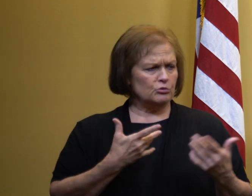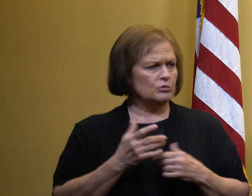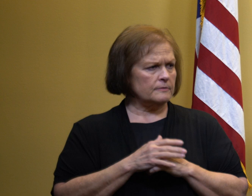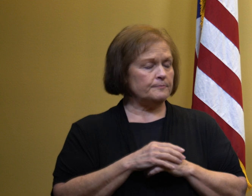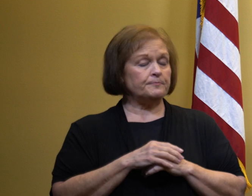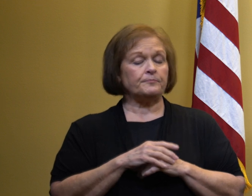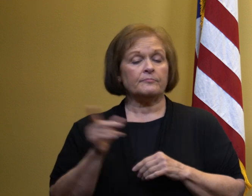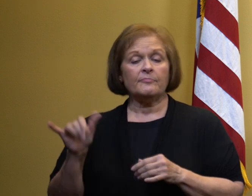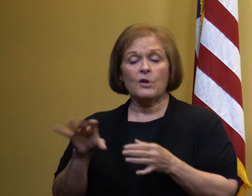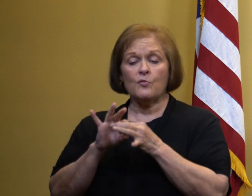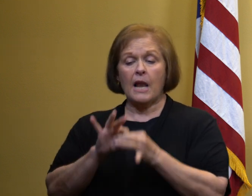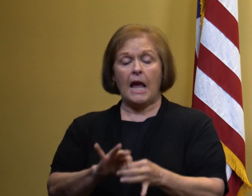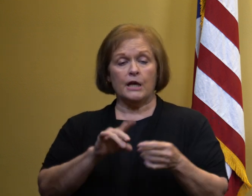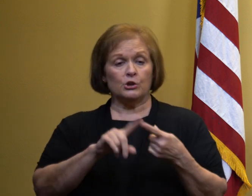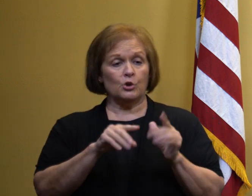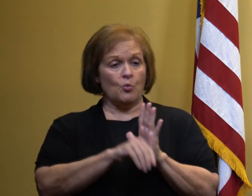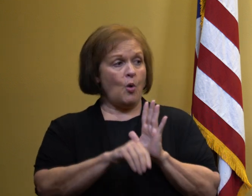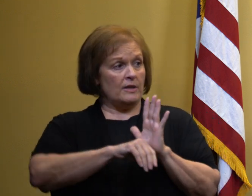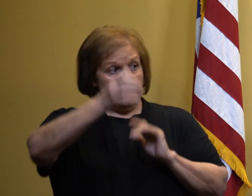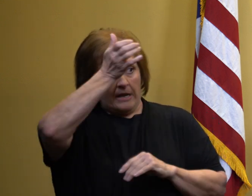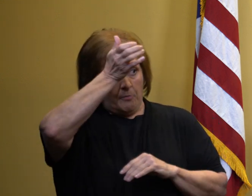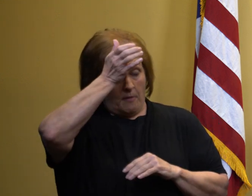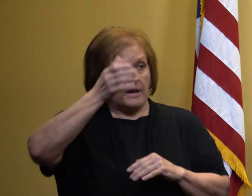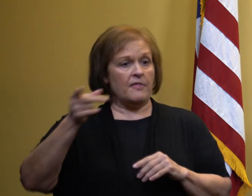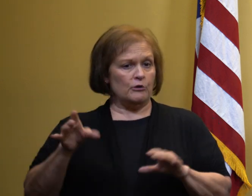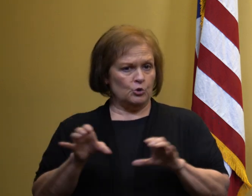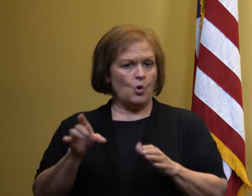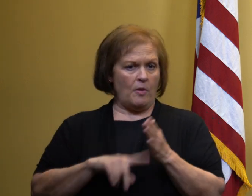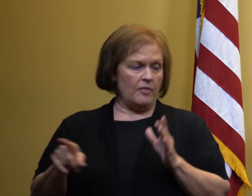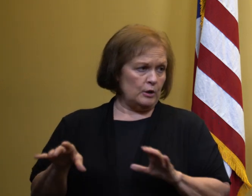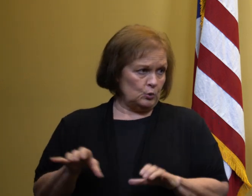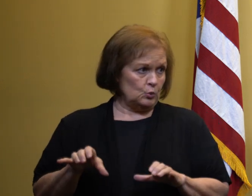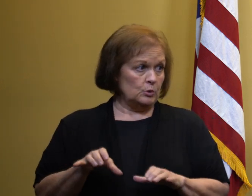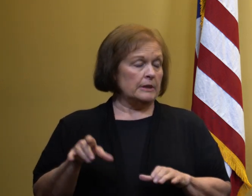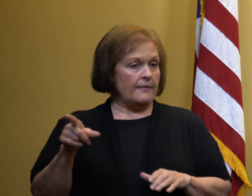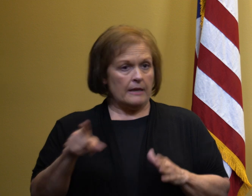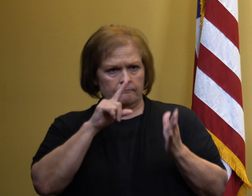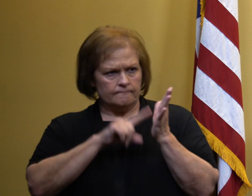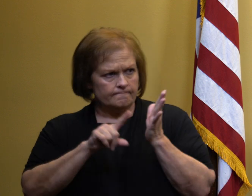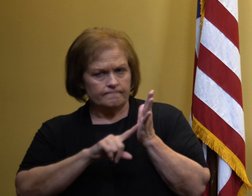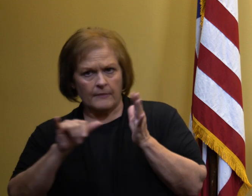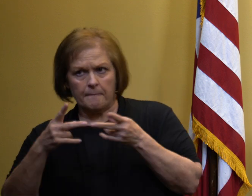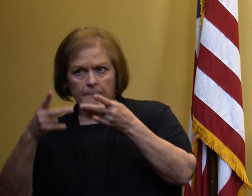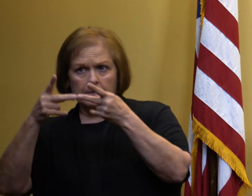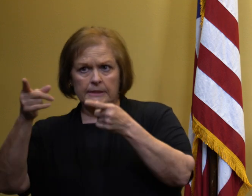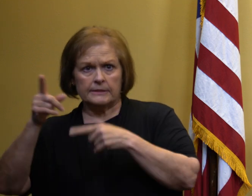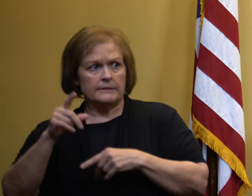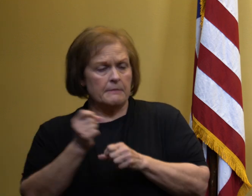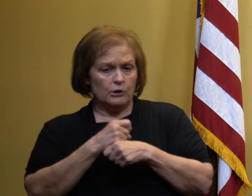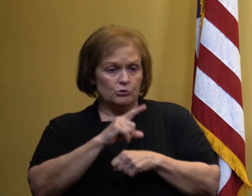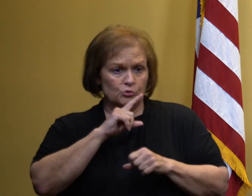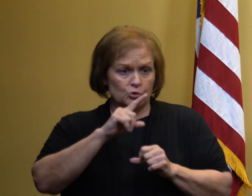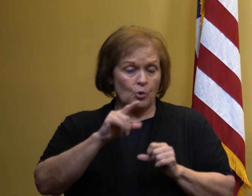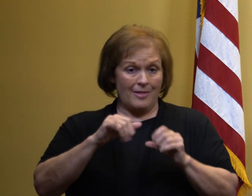So as it relates to the New Orleans Fire Department, they're doing what they do. thoroughly assessing the site, making sure it's